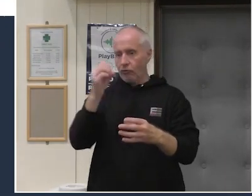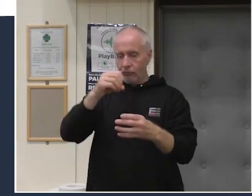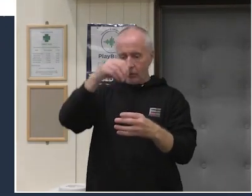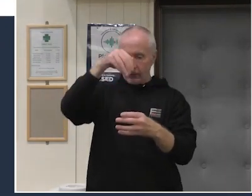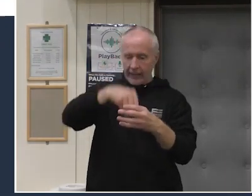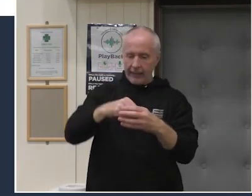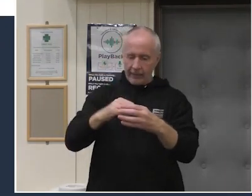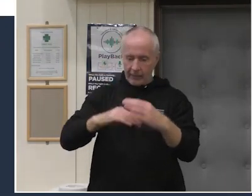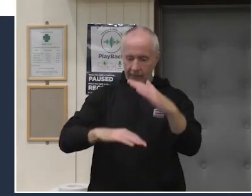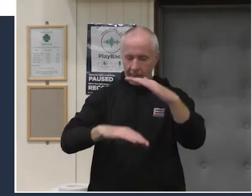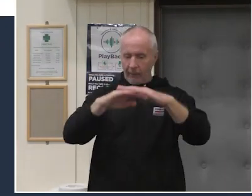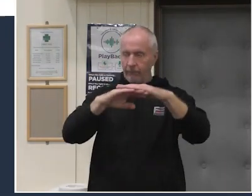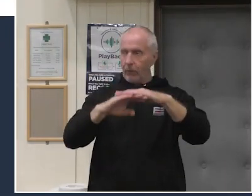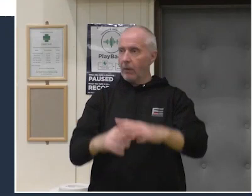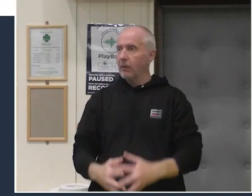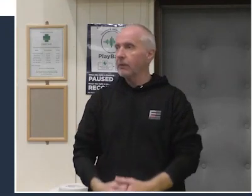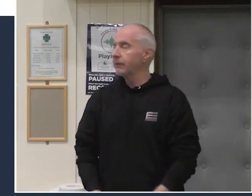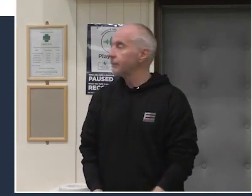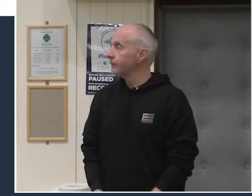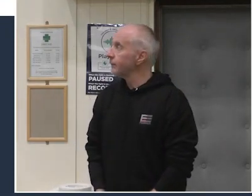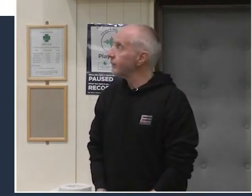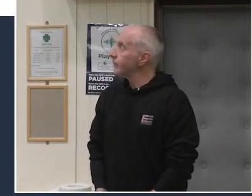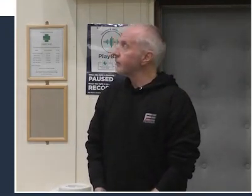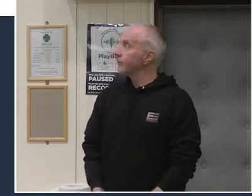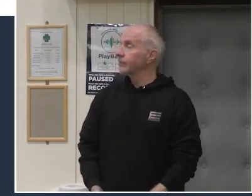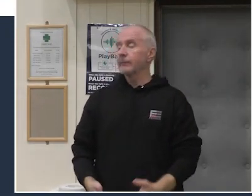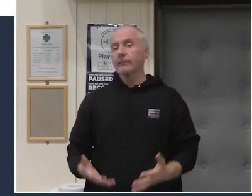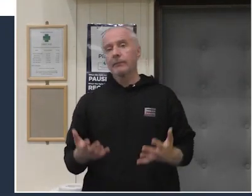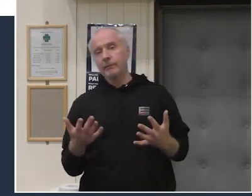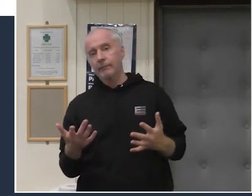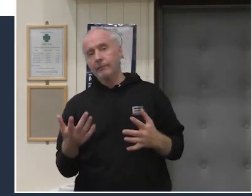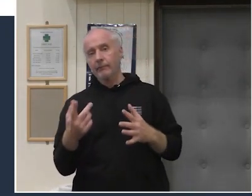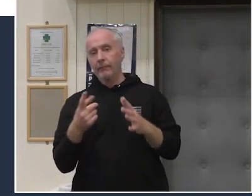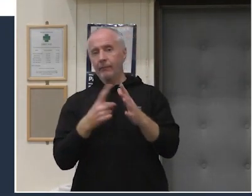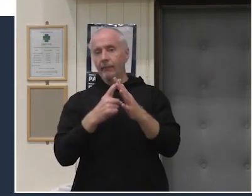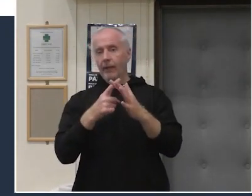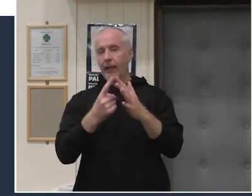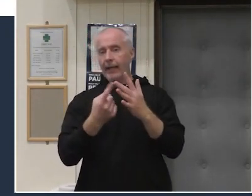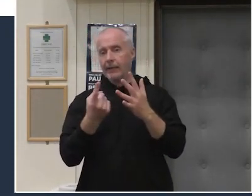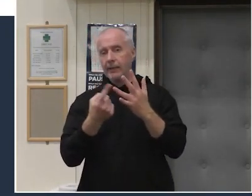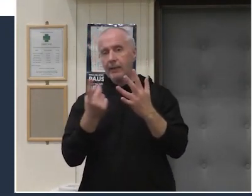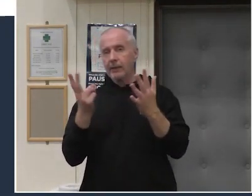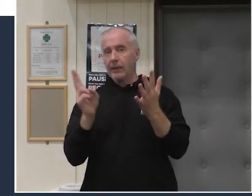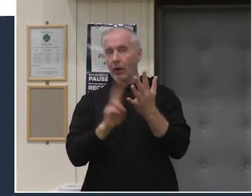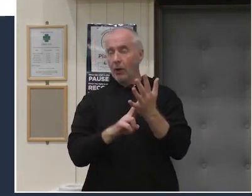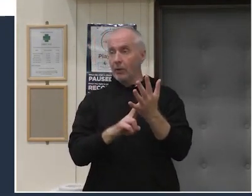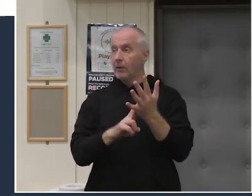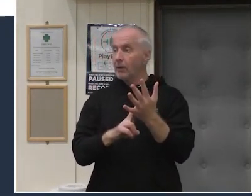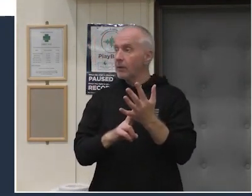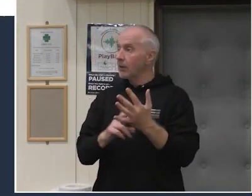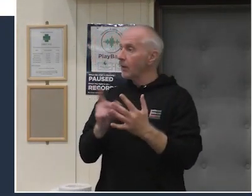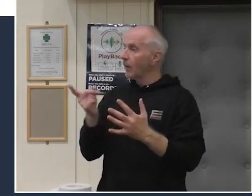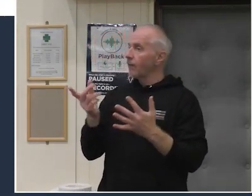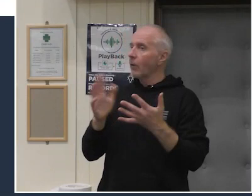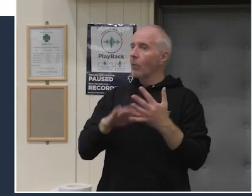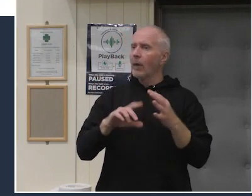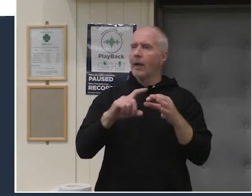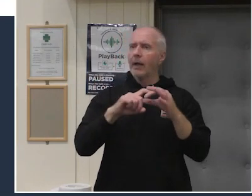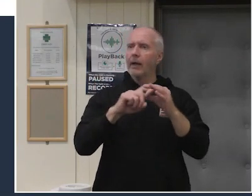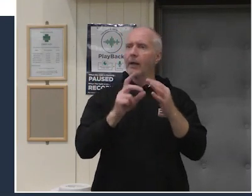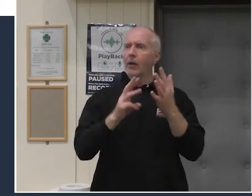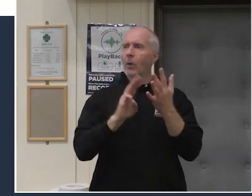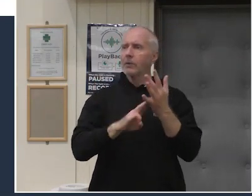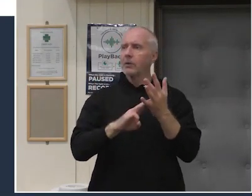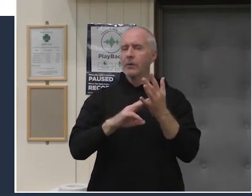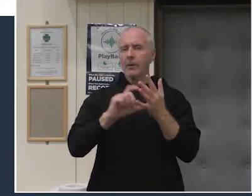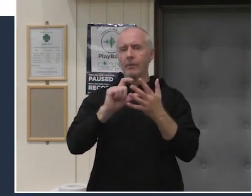there. Then we've got axions, this one that I'm actually here to talk about. Now this comes from quantum chromodynamics,